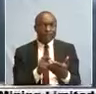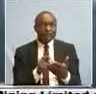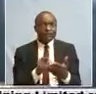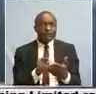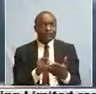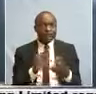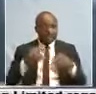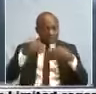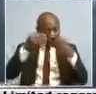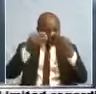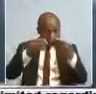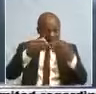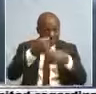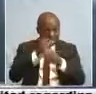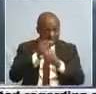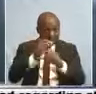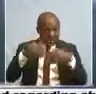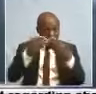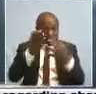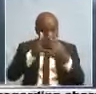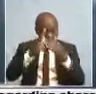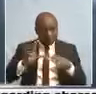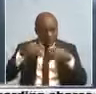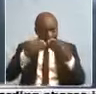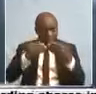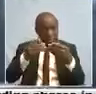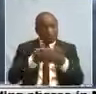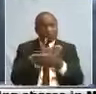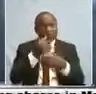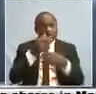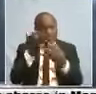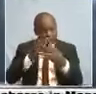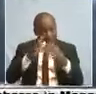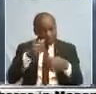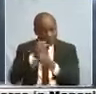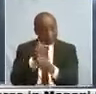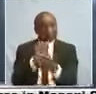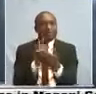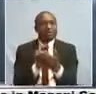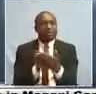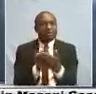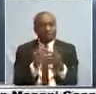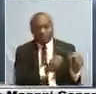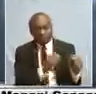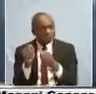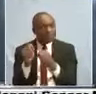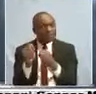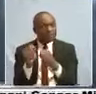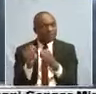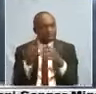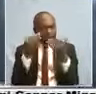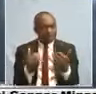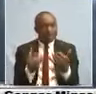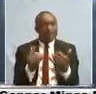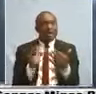an allotment. When shares are allotted, it is new shares that are created. Now, those new shares that are created are transferred for a consideration. Now,